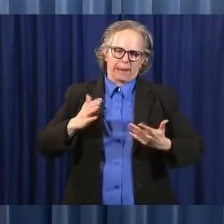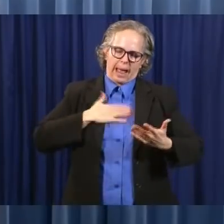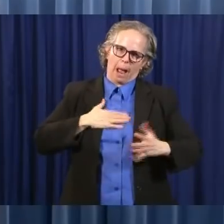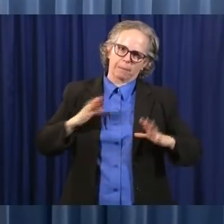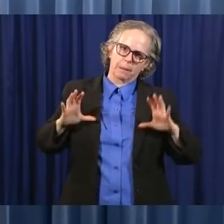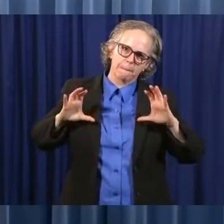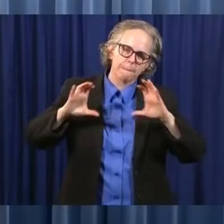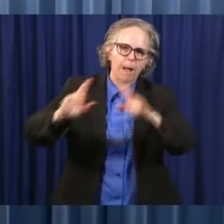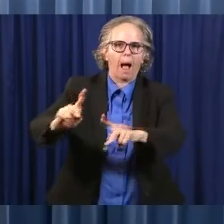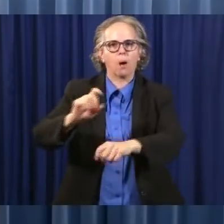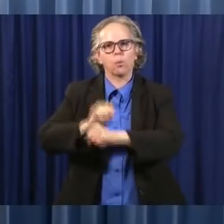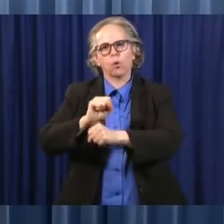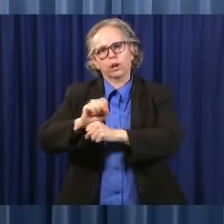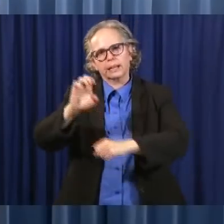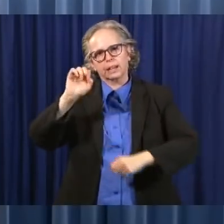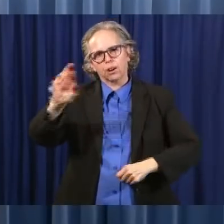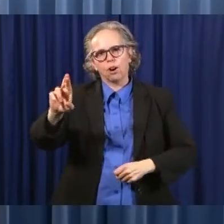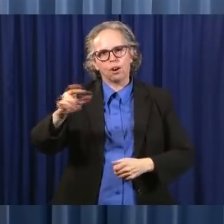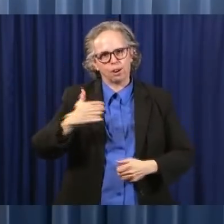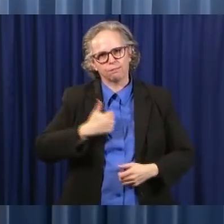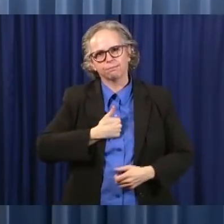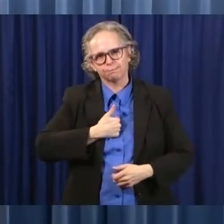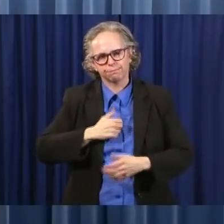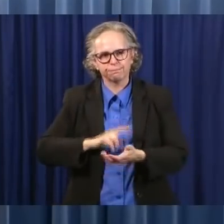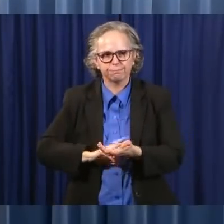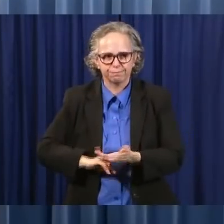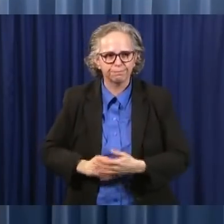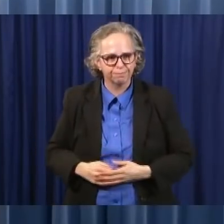and just everyone there. Yeah,